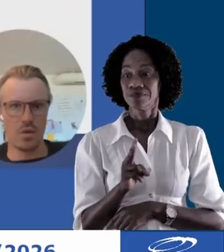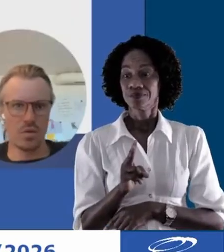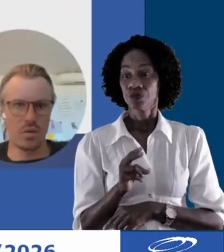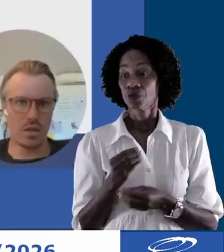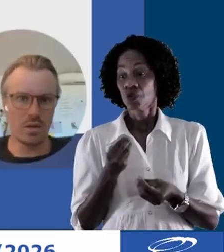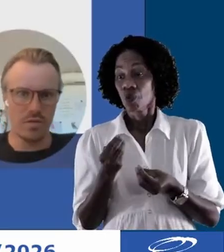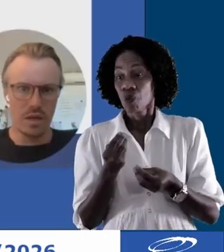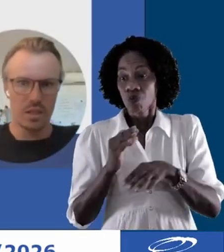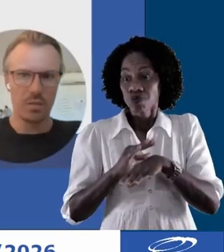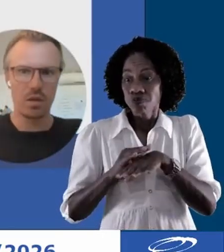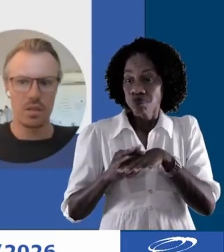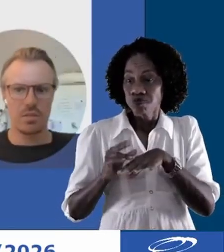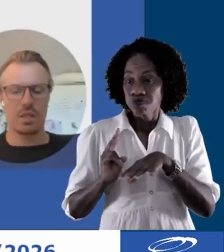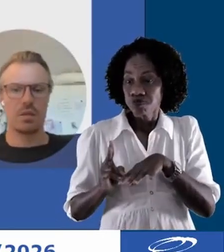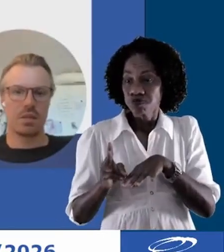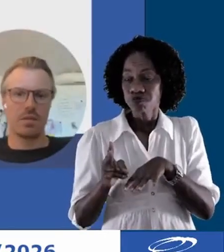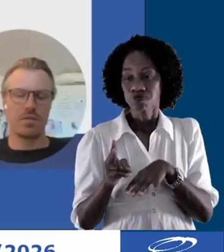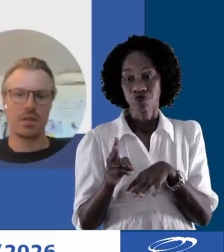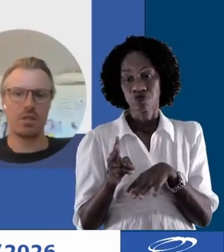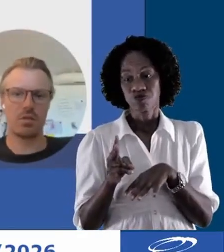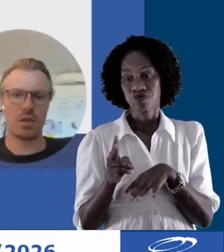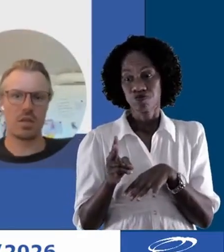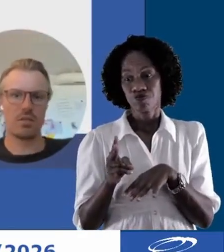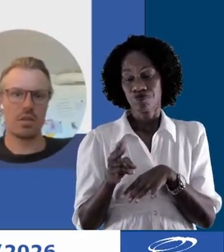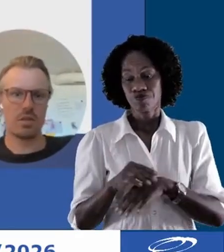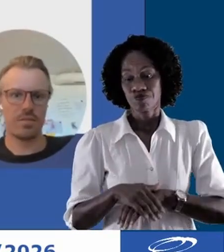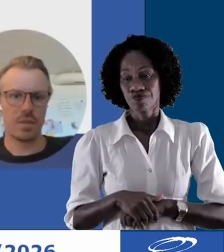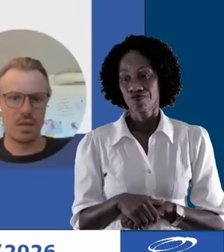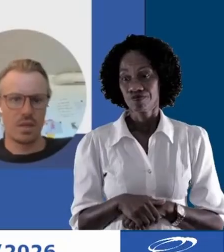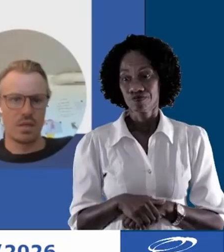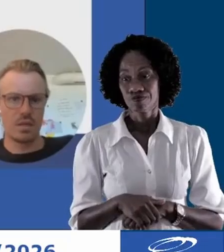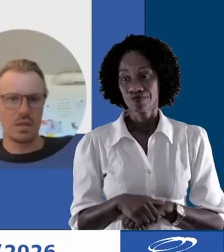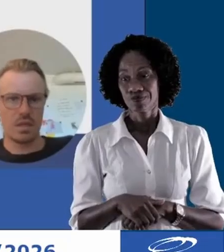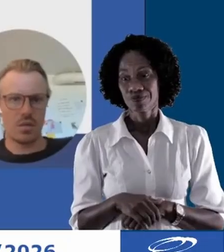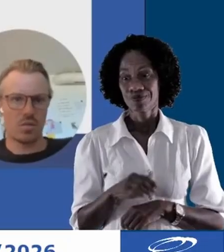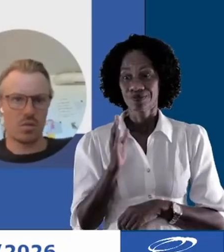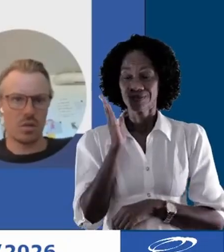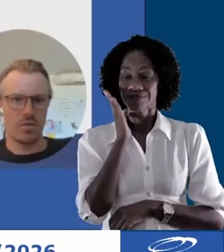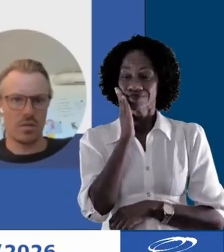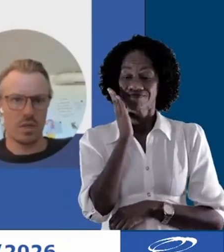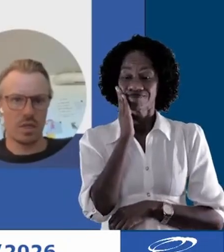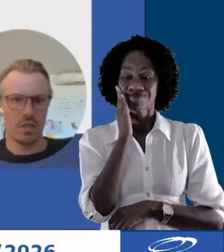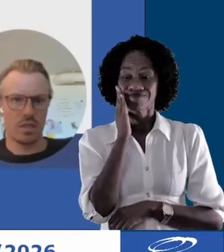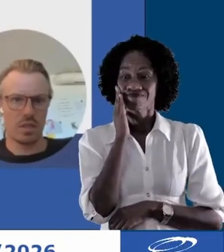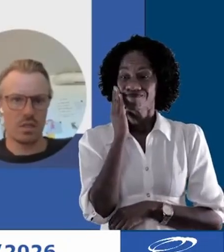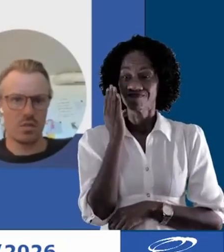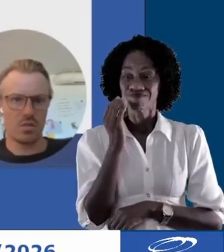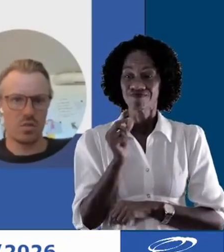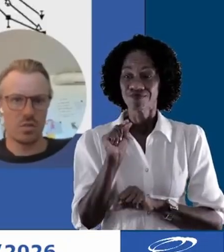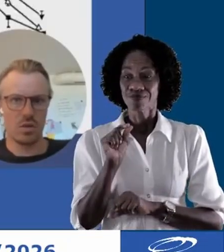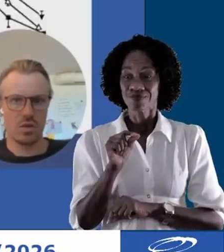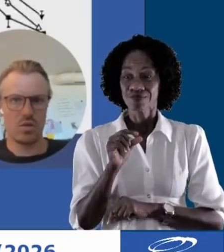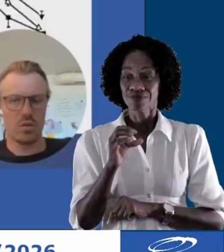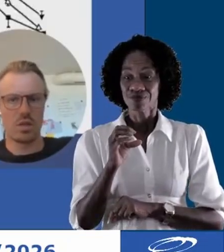We know that different antibiotics exhibit different intracellular activity. This is an old study from